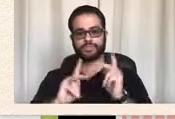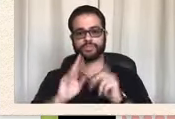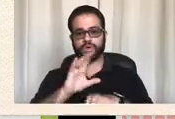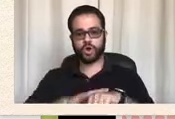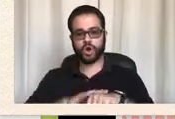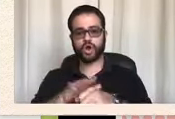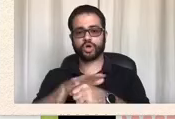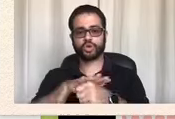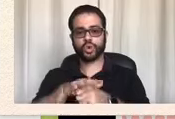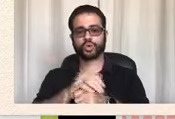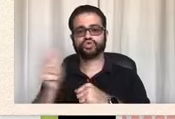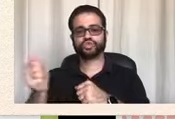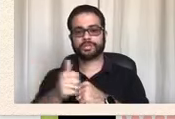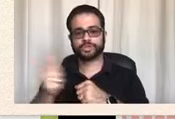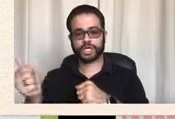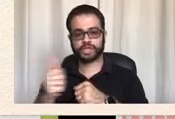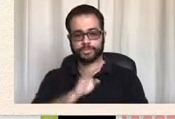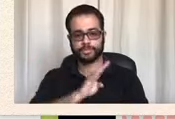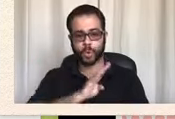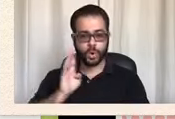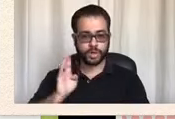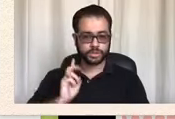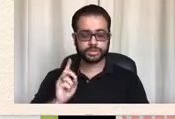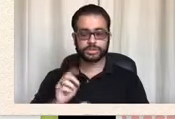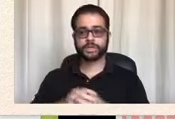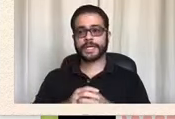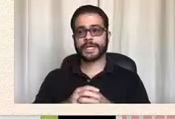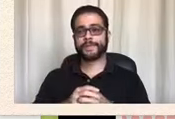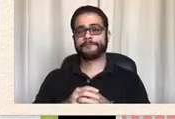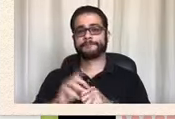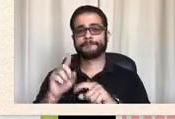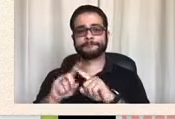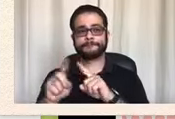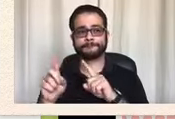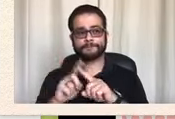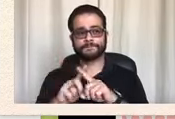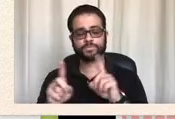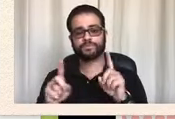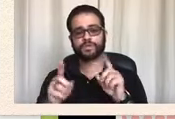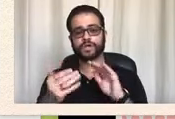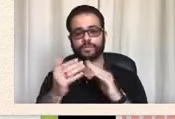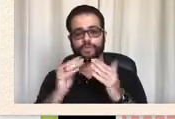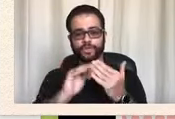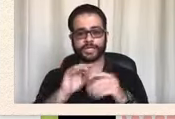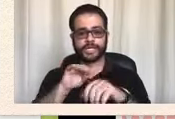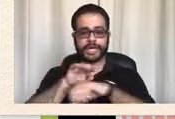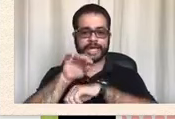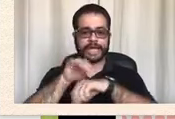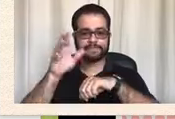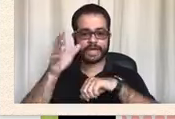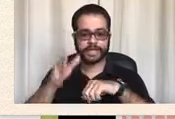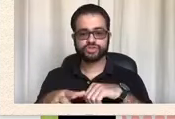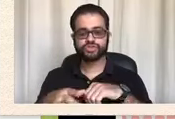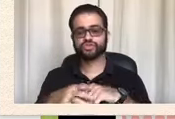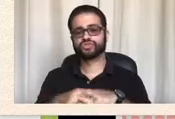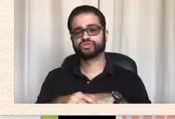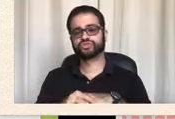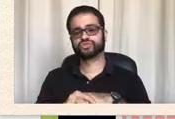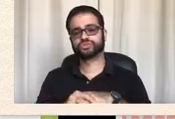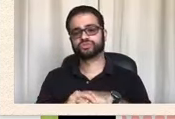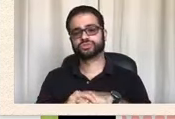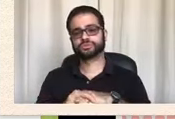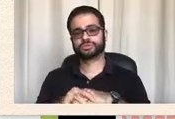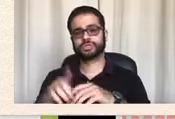transportation boards and different, community advisory boards that are